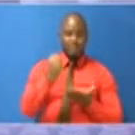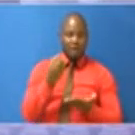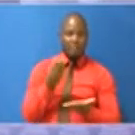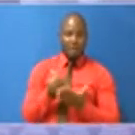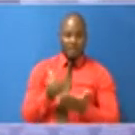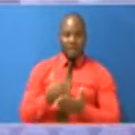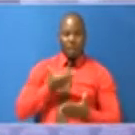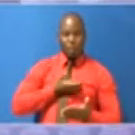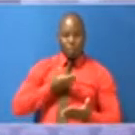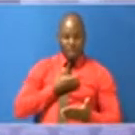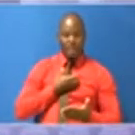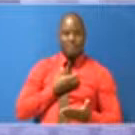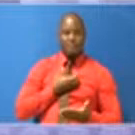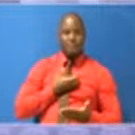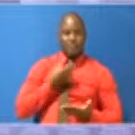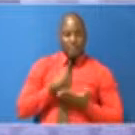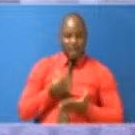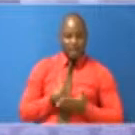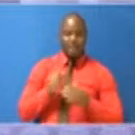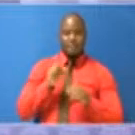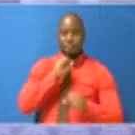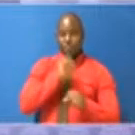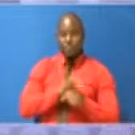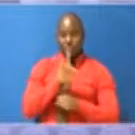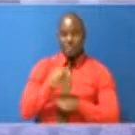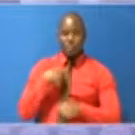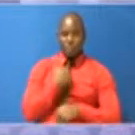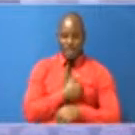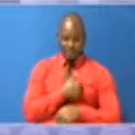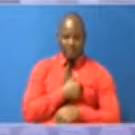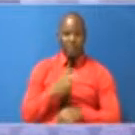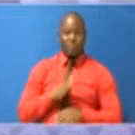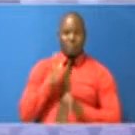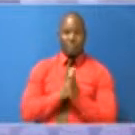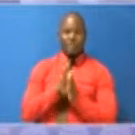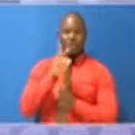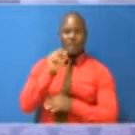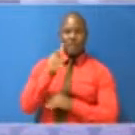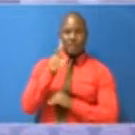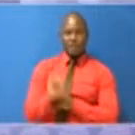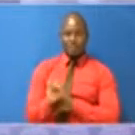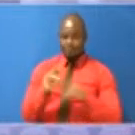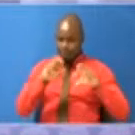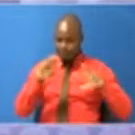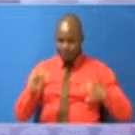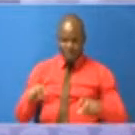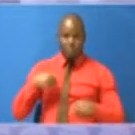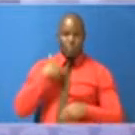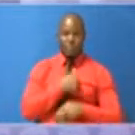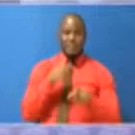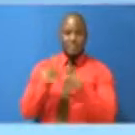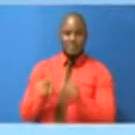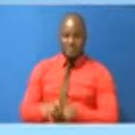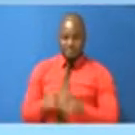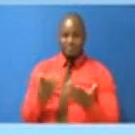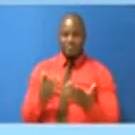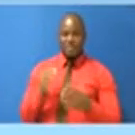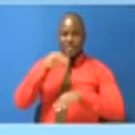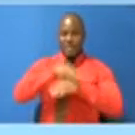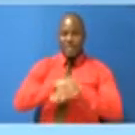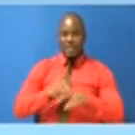money our own source revenue i can promise we and professor kaloki have done a study and we've even checked the